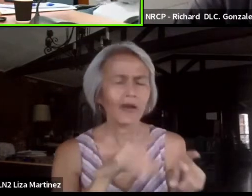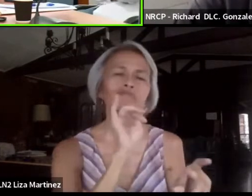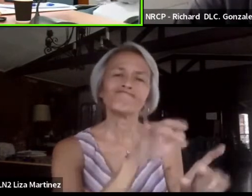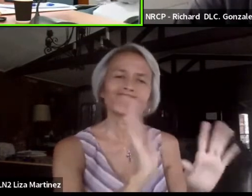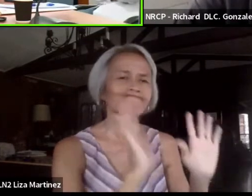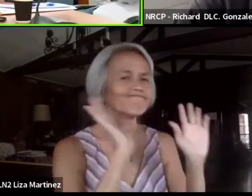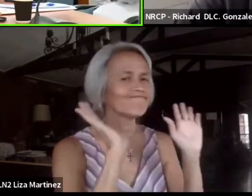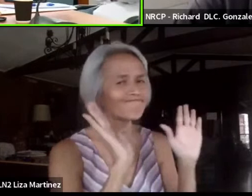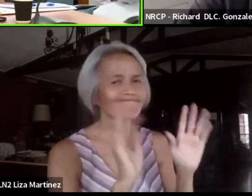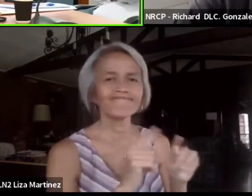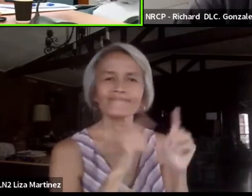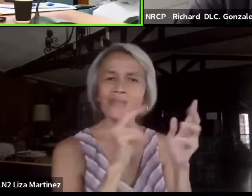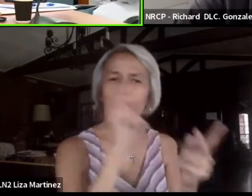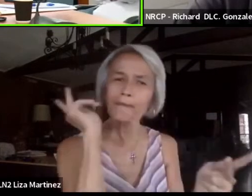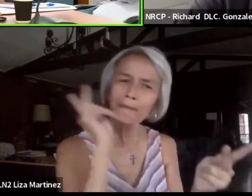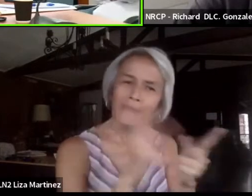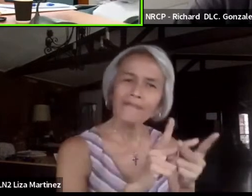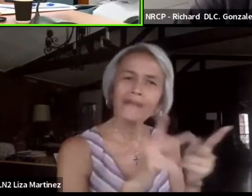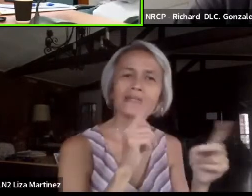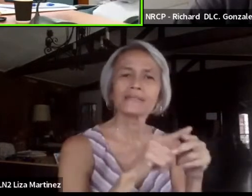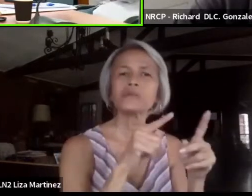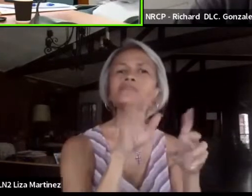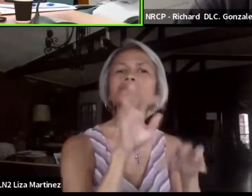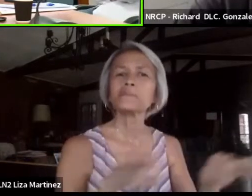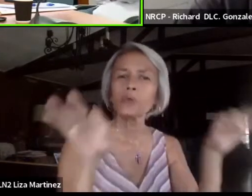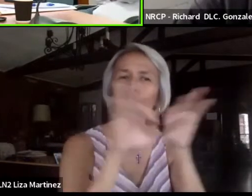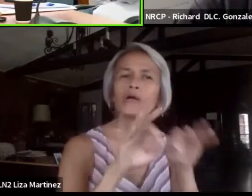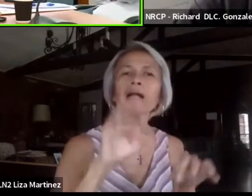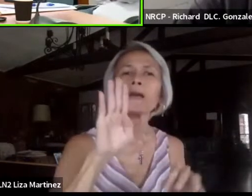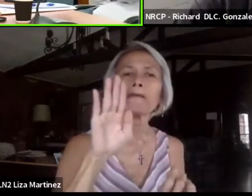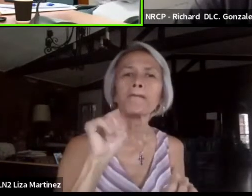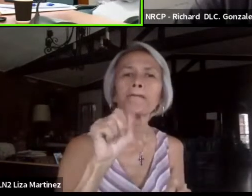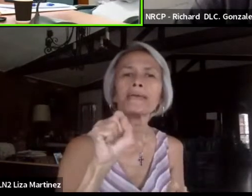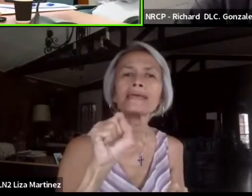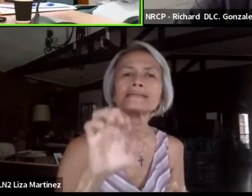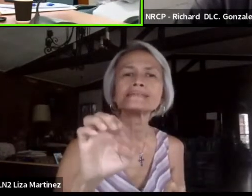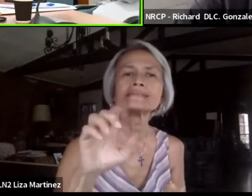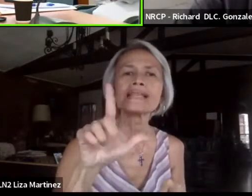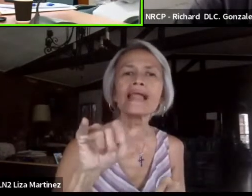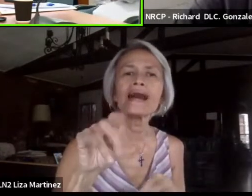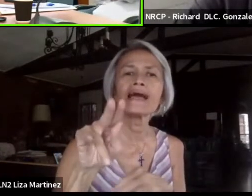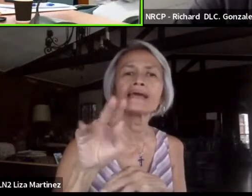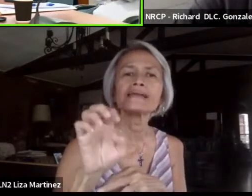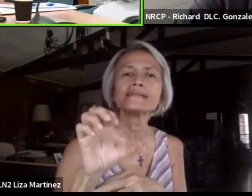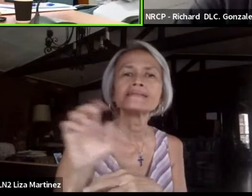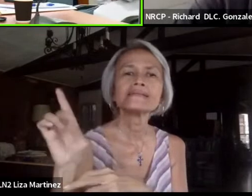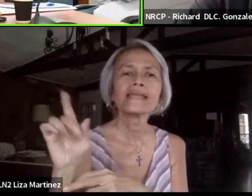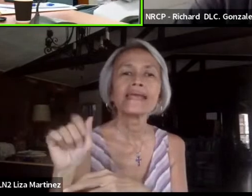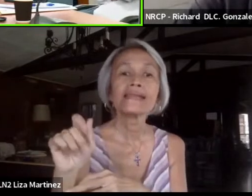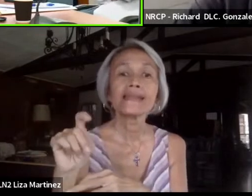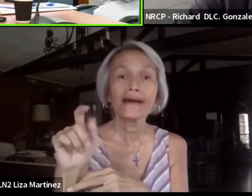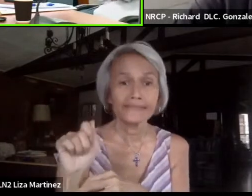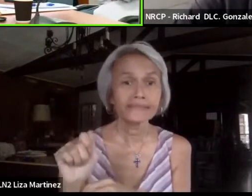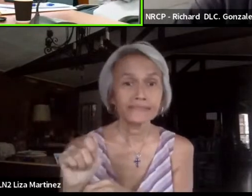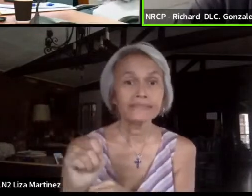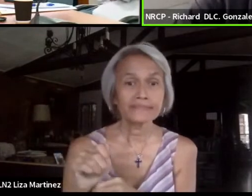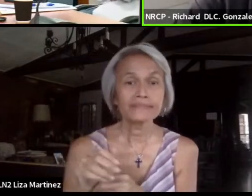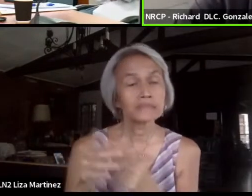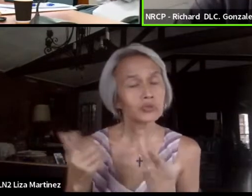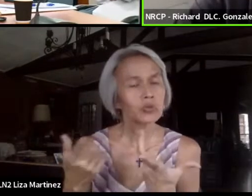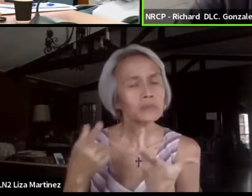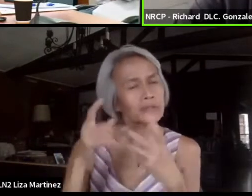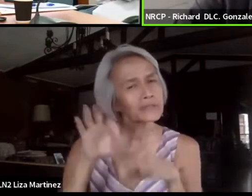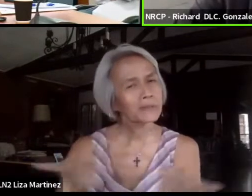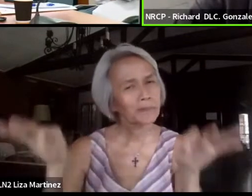Yes, we really need that. Yung baselines natin importante talaga. So we have come up with how to do that. And